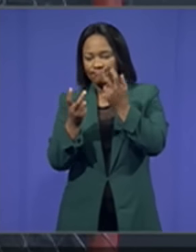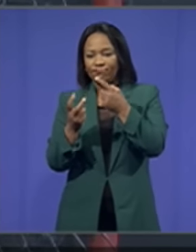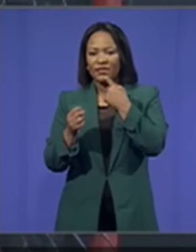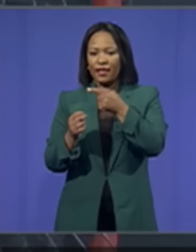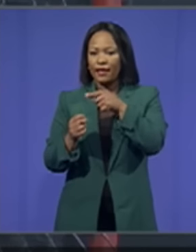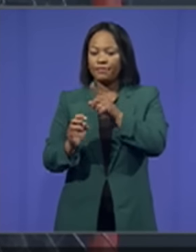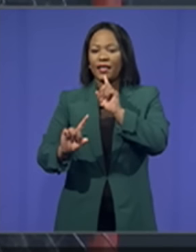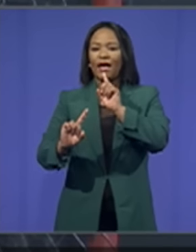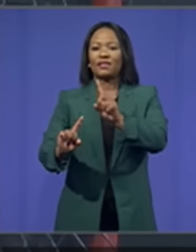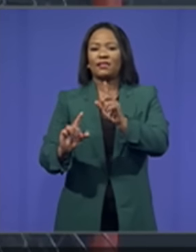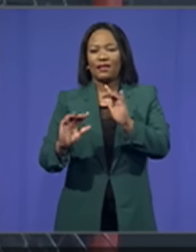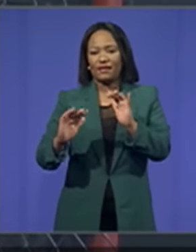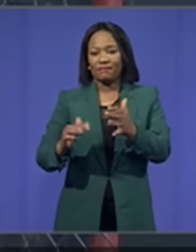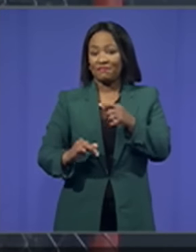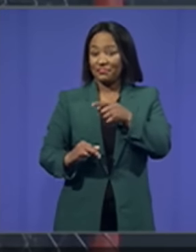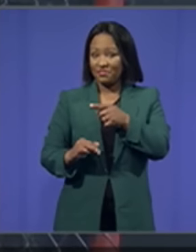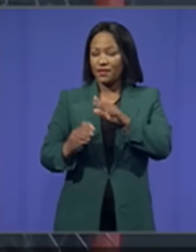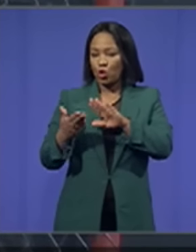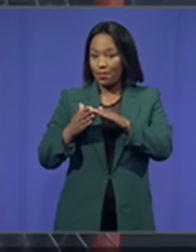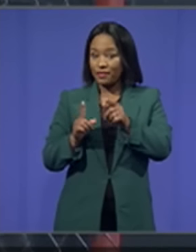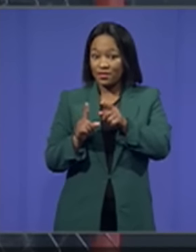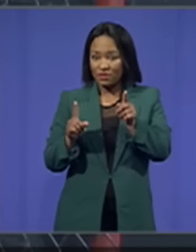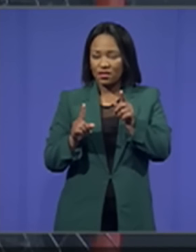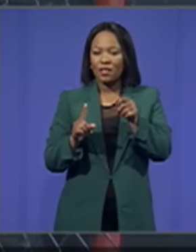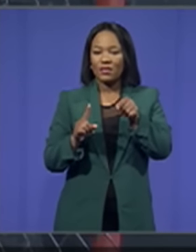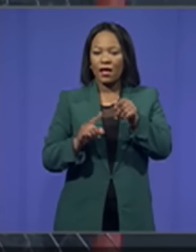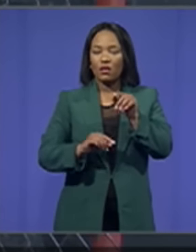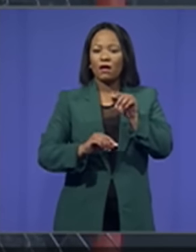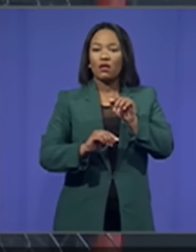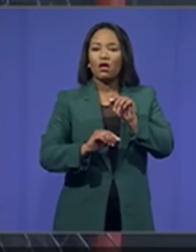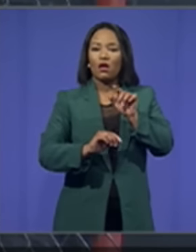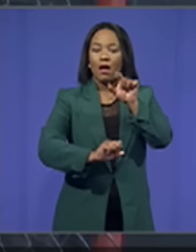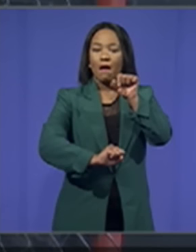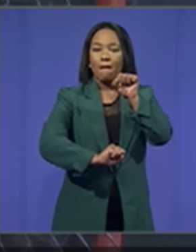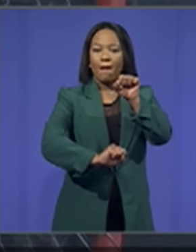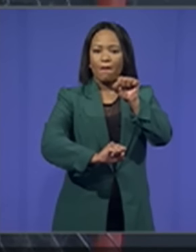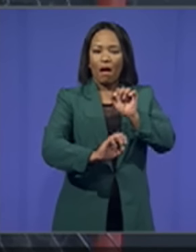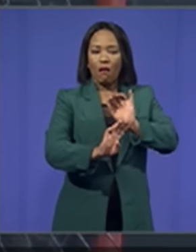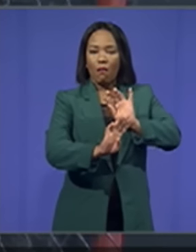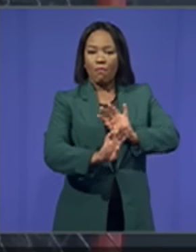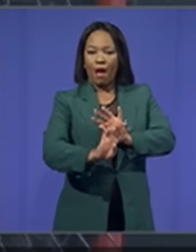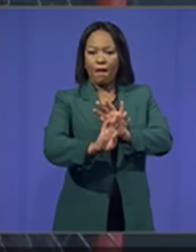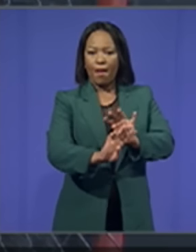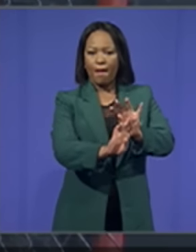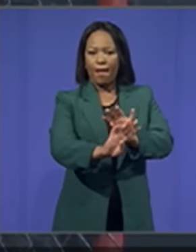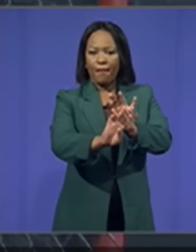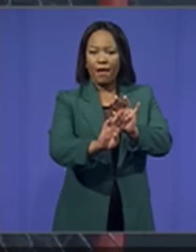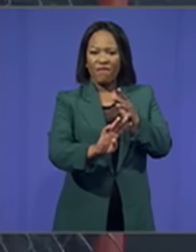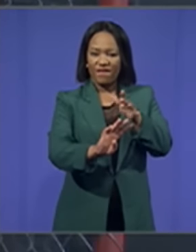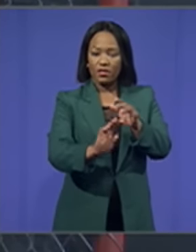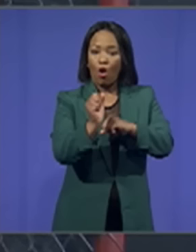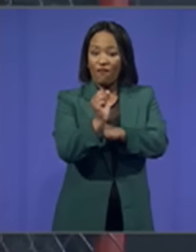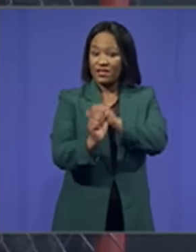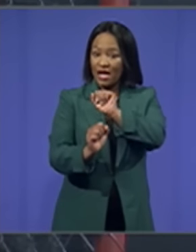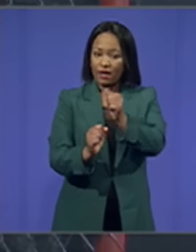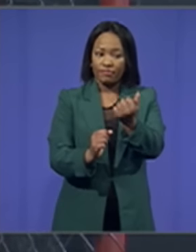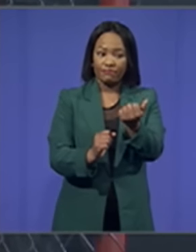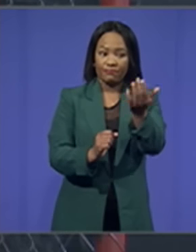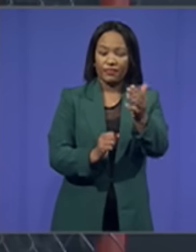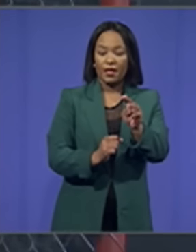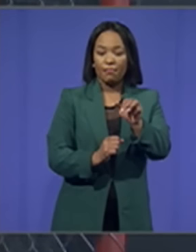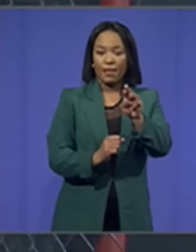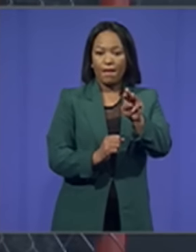ebile e feng haholo ho baahi ba ileng ba hwantela kantorong ya hae ka ditletlebo ka lengolo la bona la ditletlebo hore karabelo ya hae ke